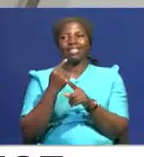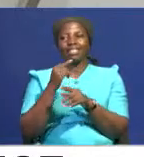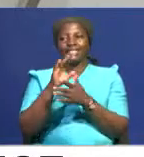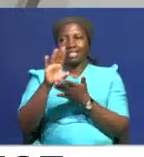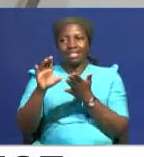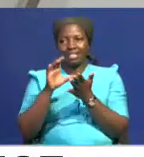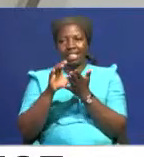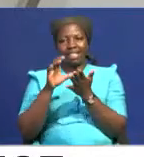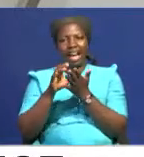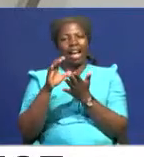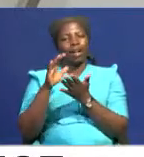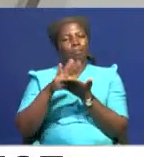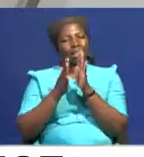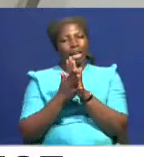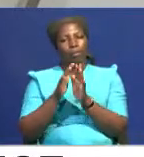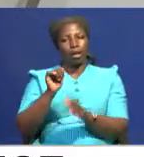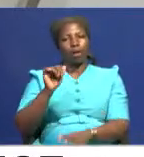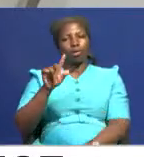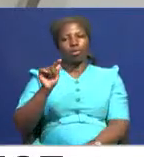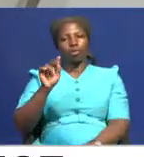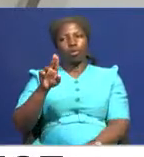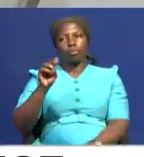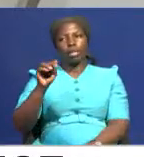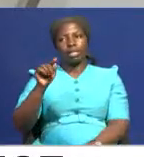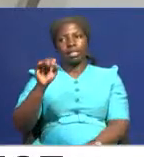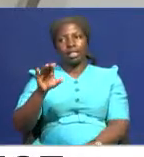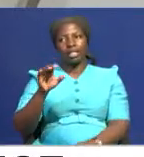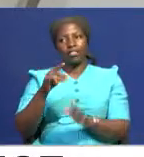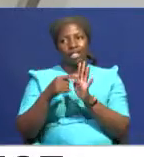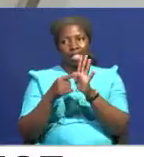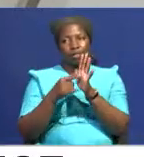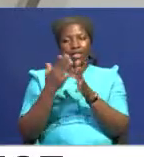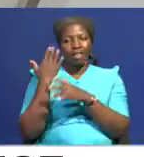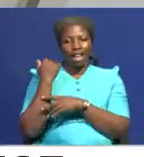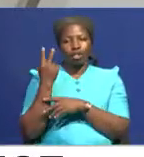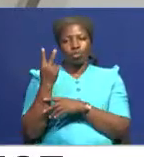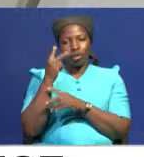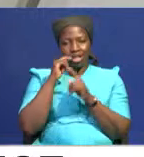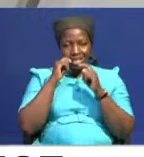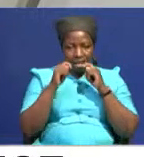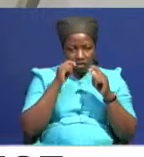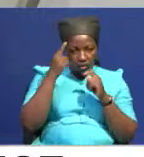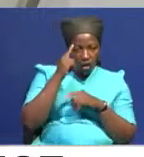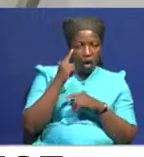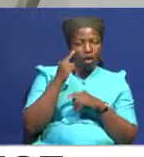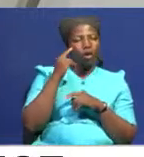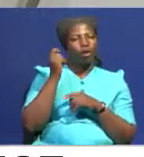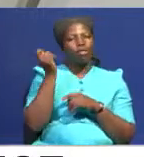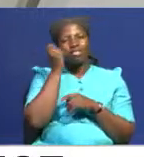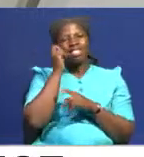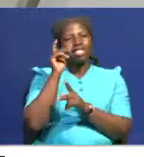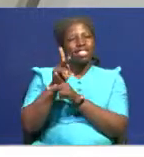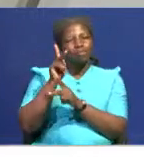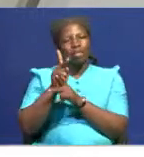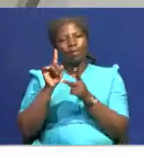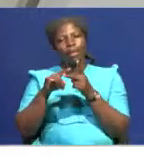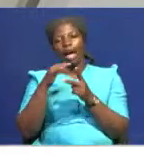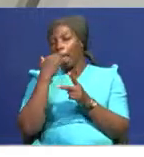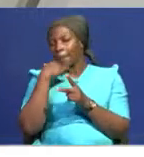like the past two interviews, like we've just seen for bee farming and the other one for mango reproduction, like all those are